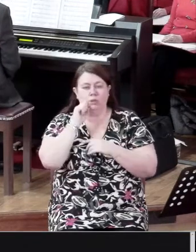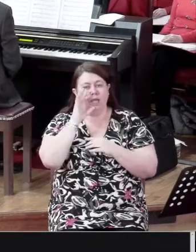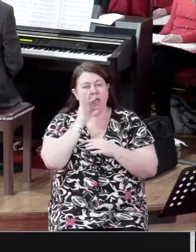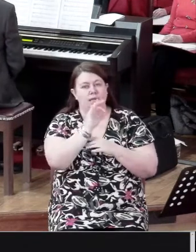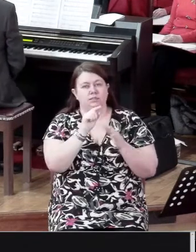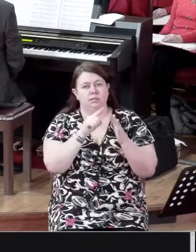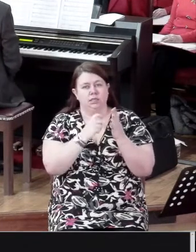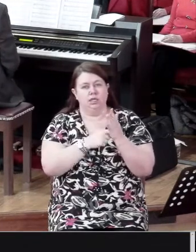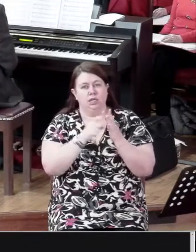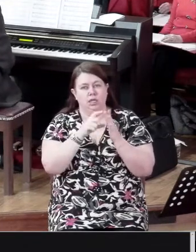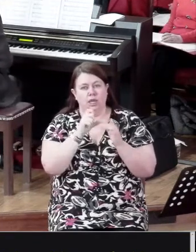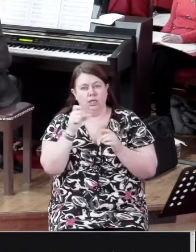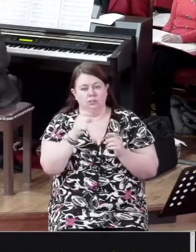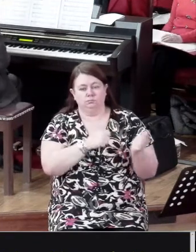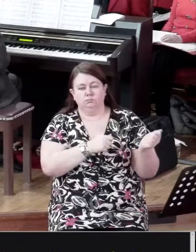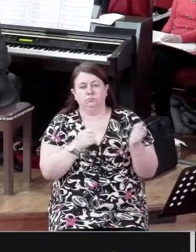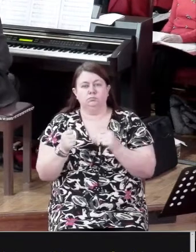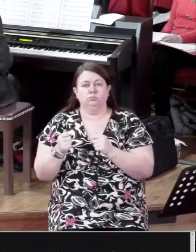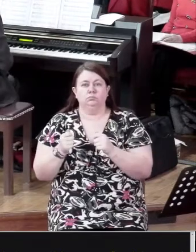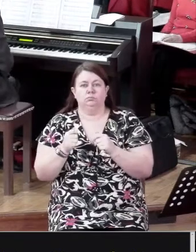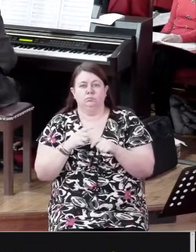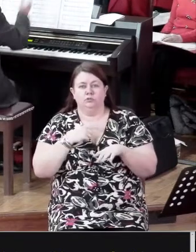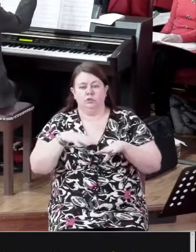begin Make Way for Christmas.